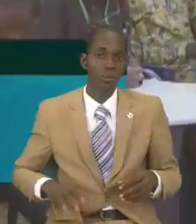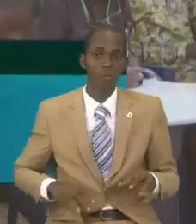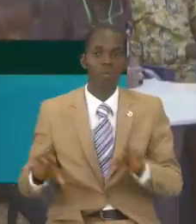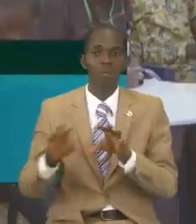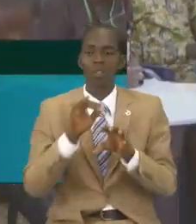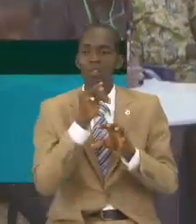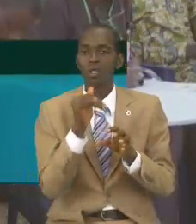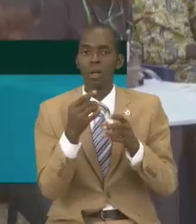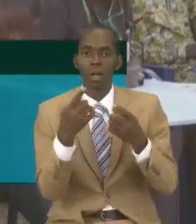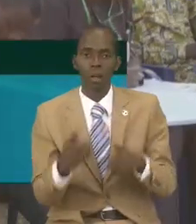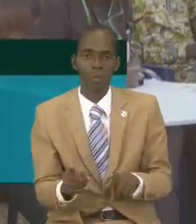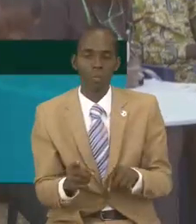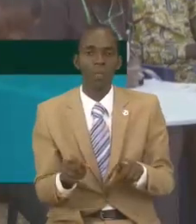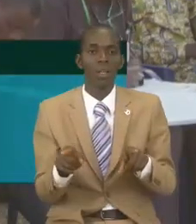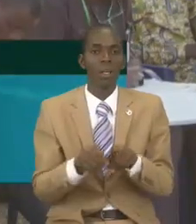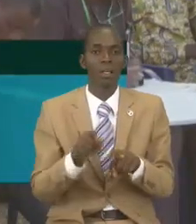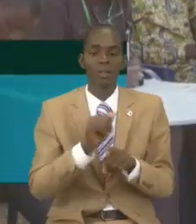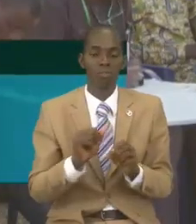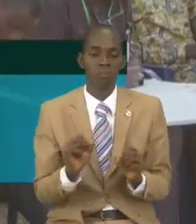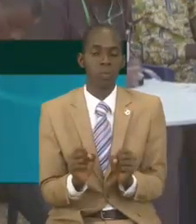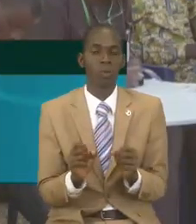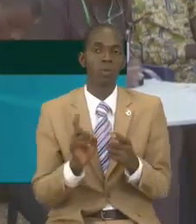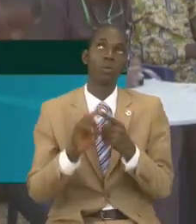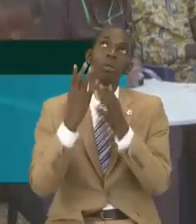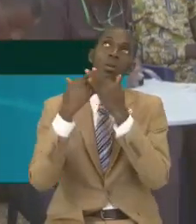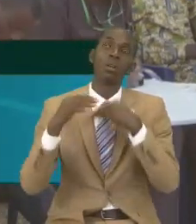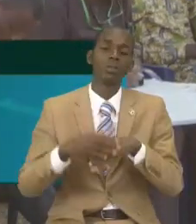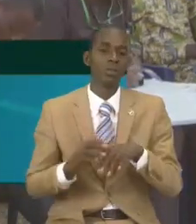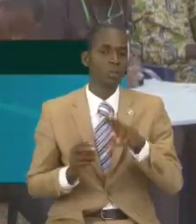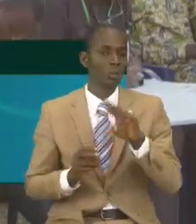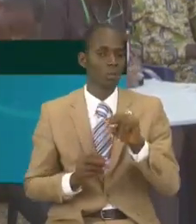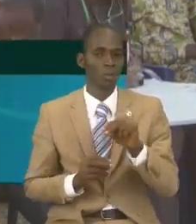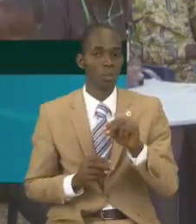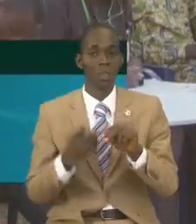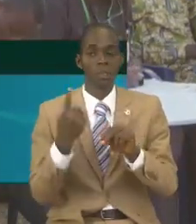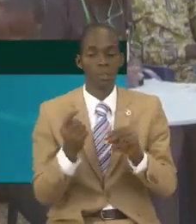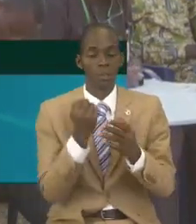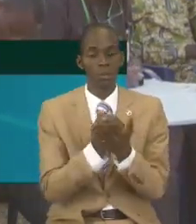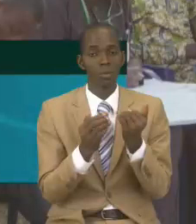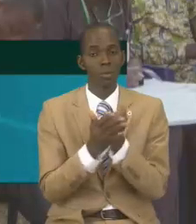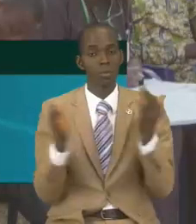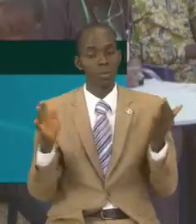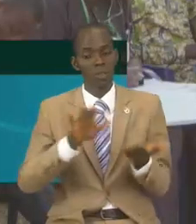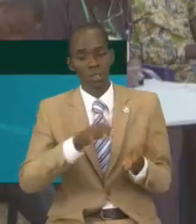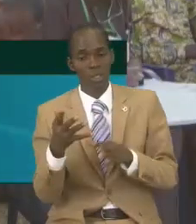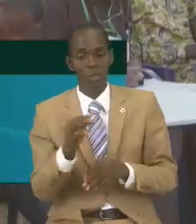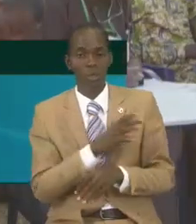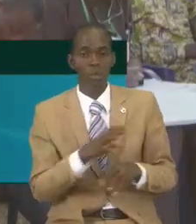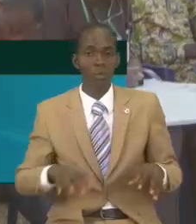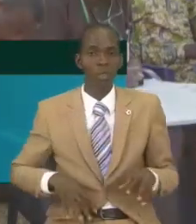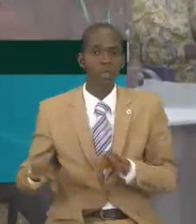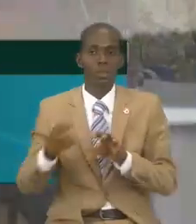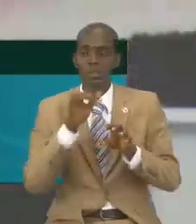come as a shock to heaven. The crucifixion of Christ did not come as